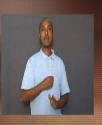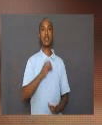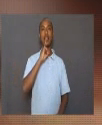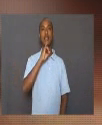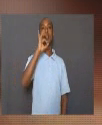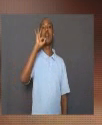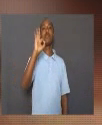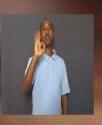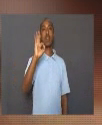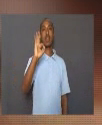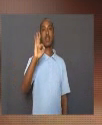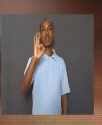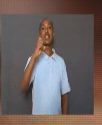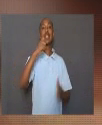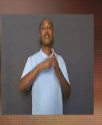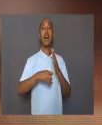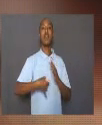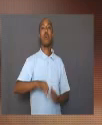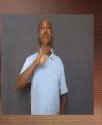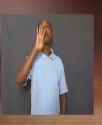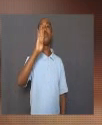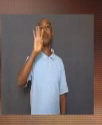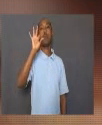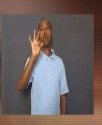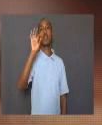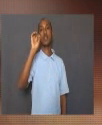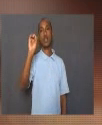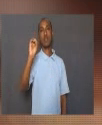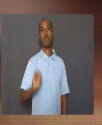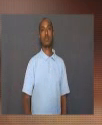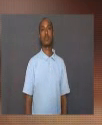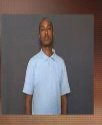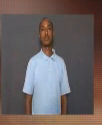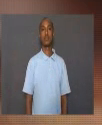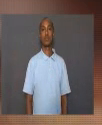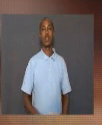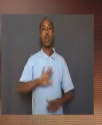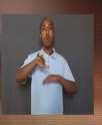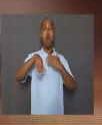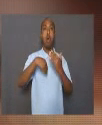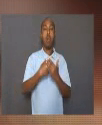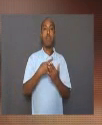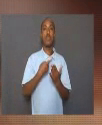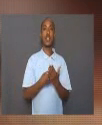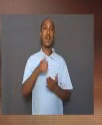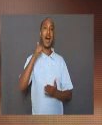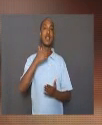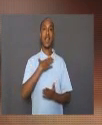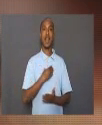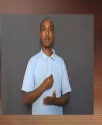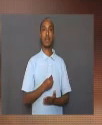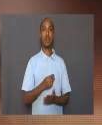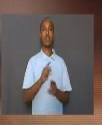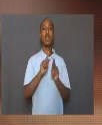fluorine, with a value of 4.0. All of the other elements on